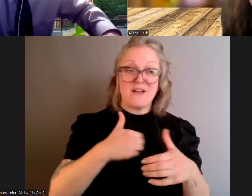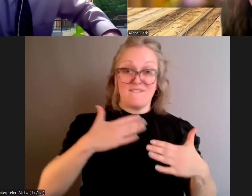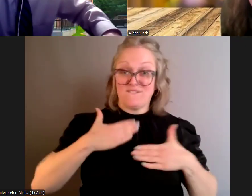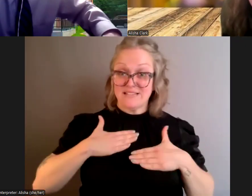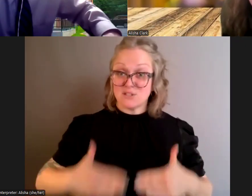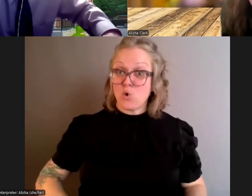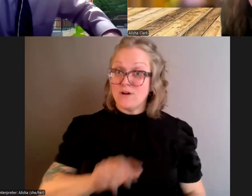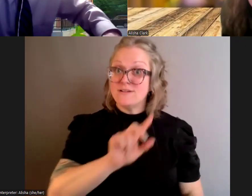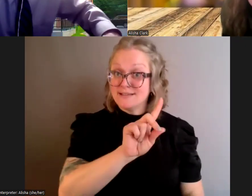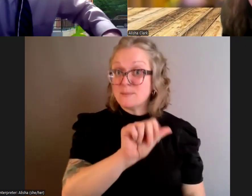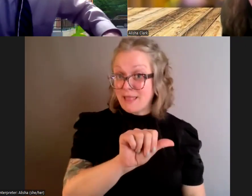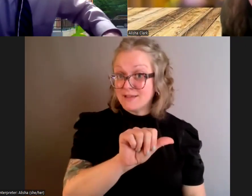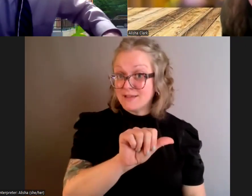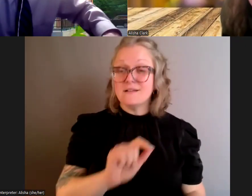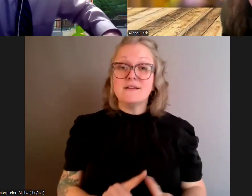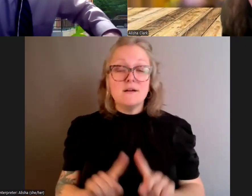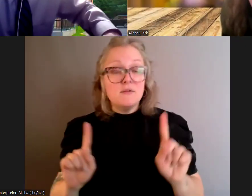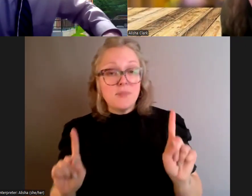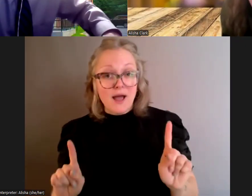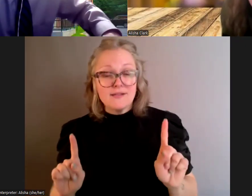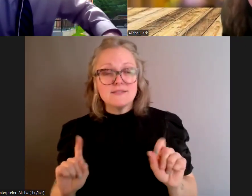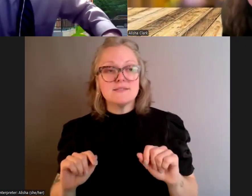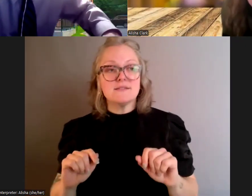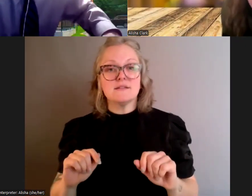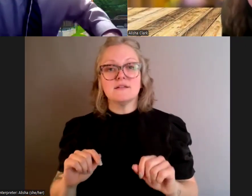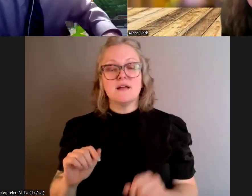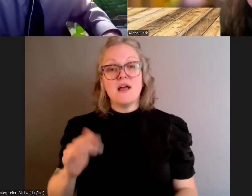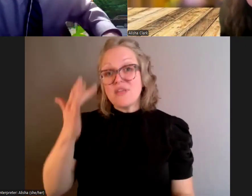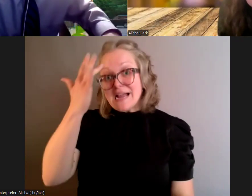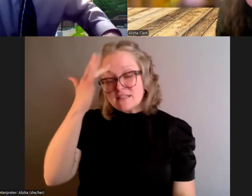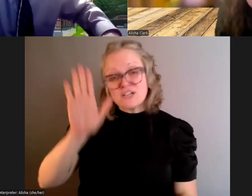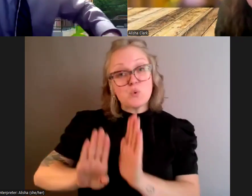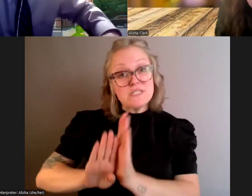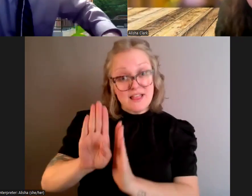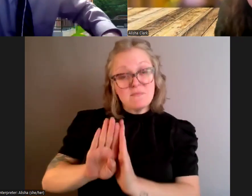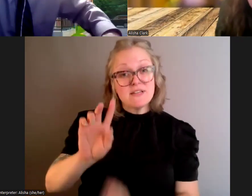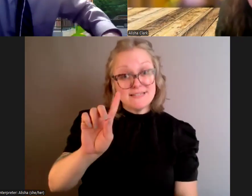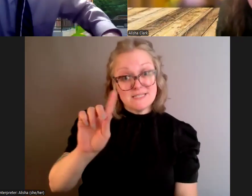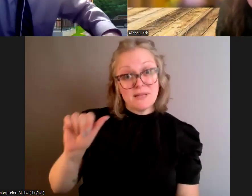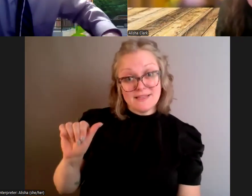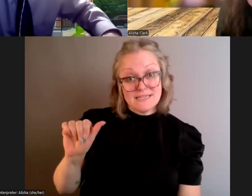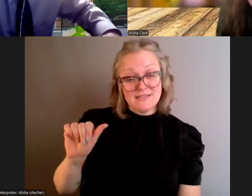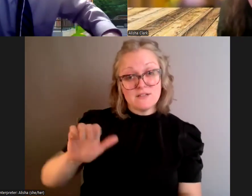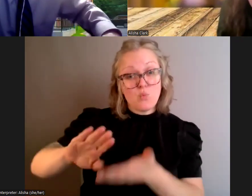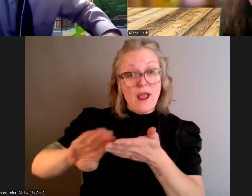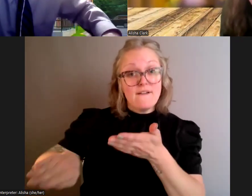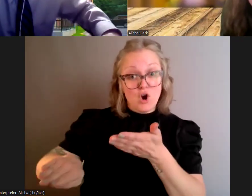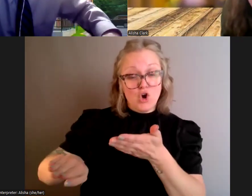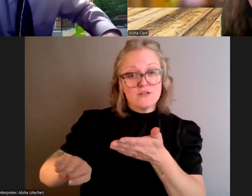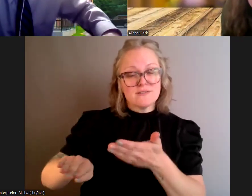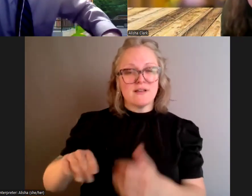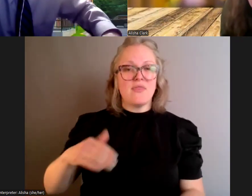disability. But our intellectual and developmental disability waivers, they have